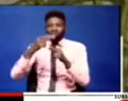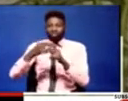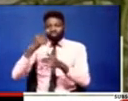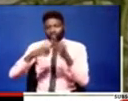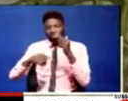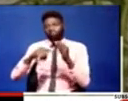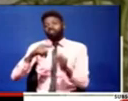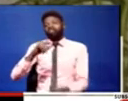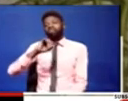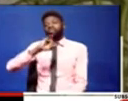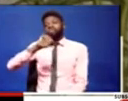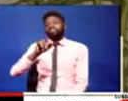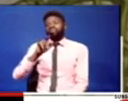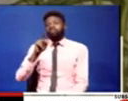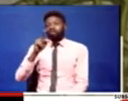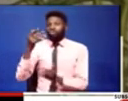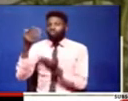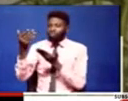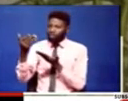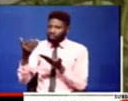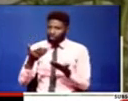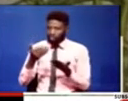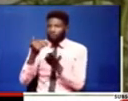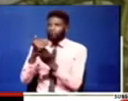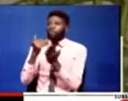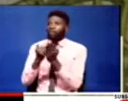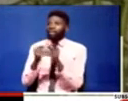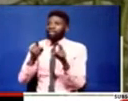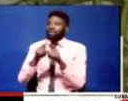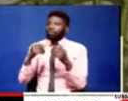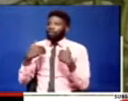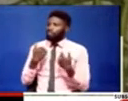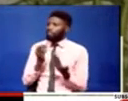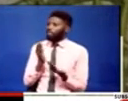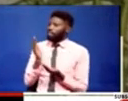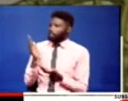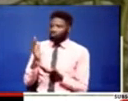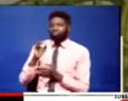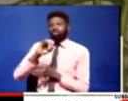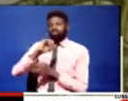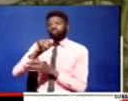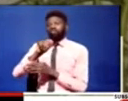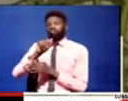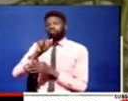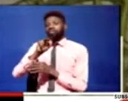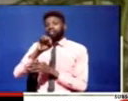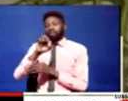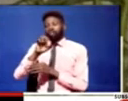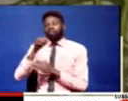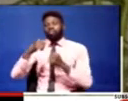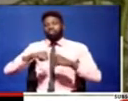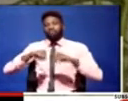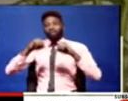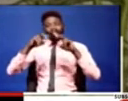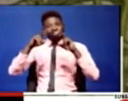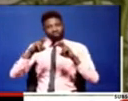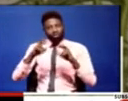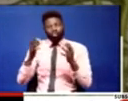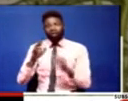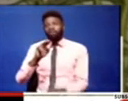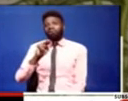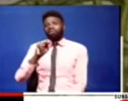very much welcome to the program. In studio, I have Jane Koigi, who is the head of research at Nendo. Is a